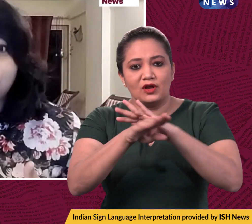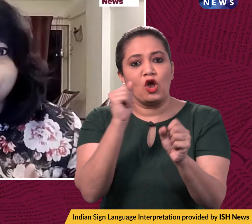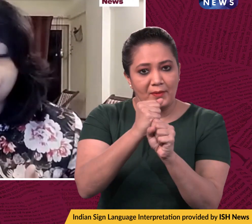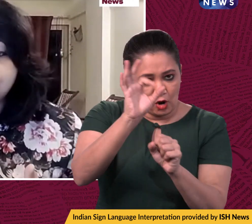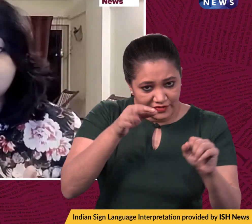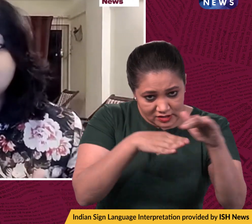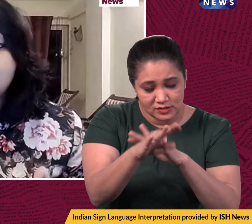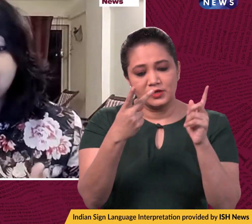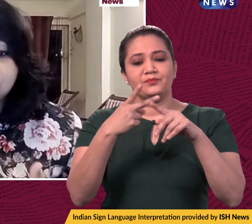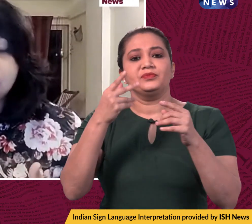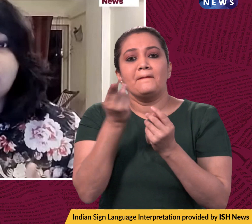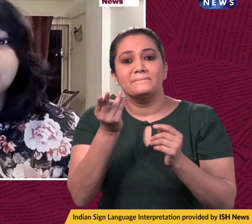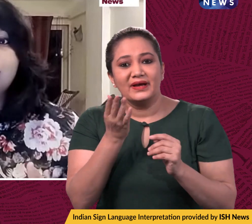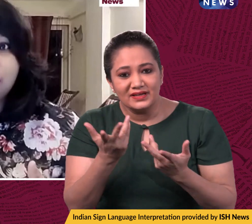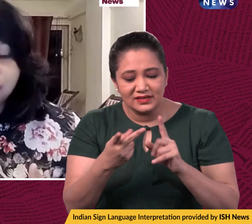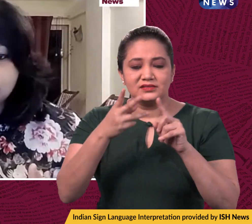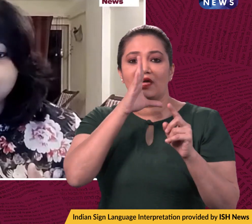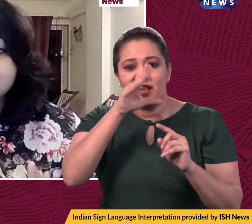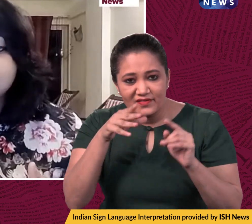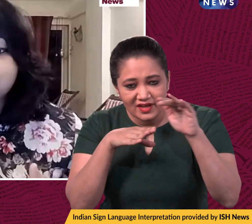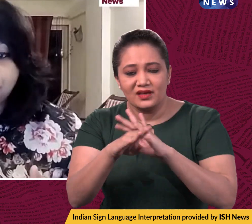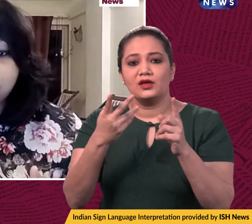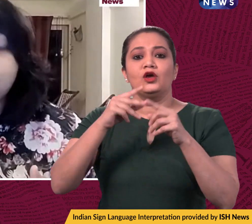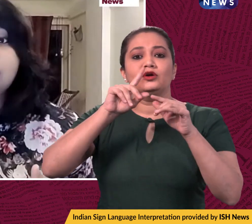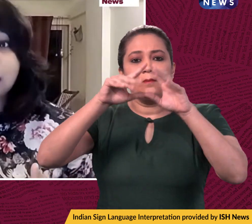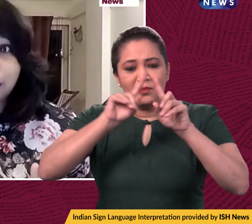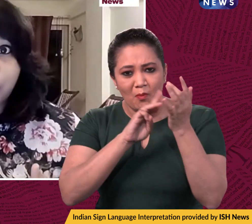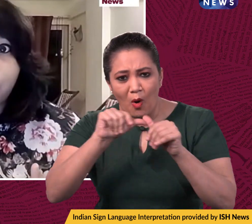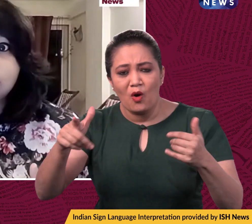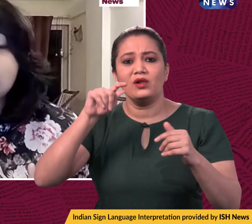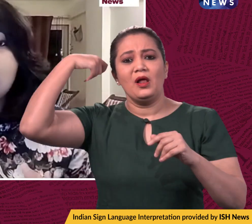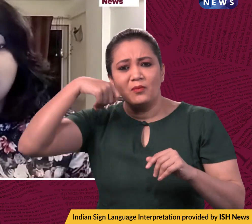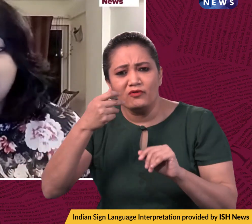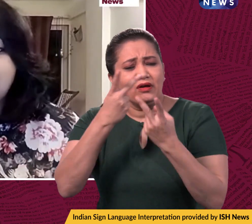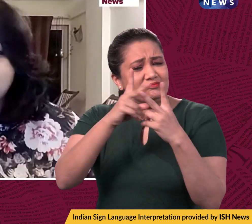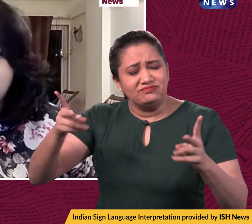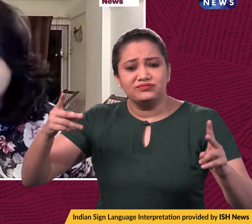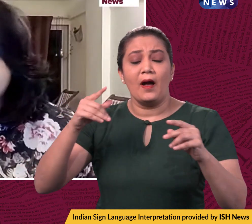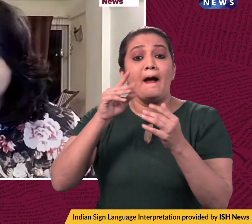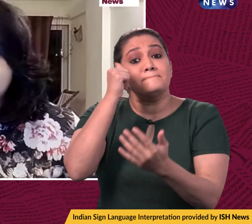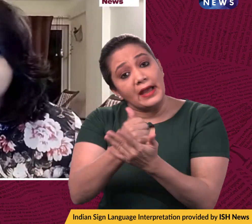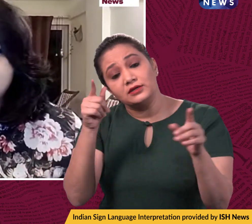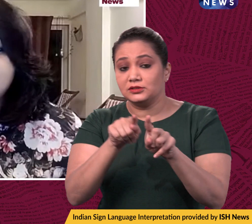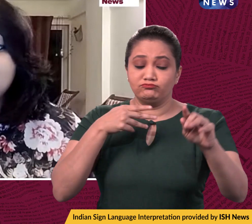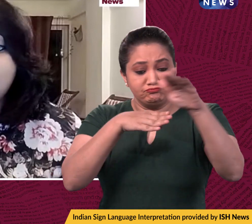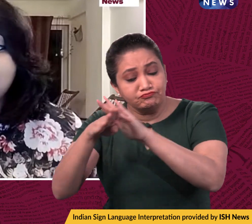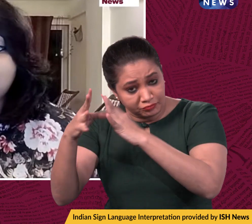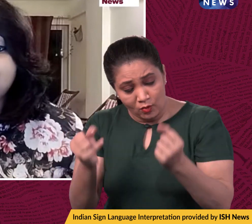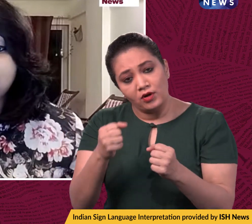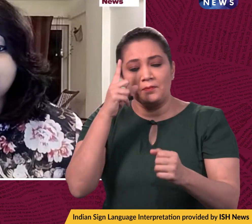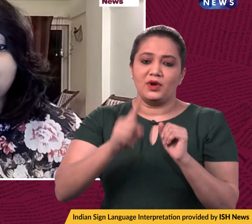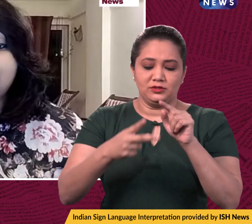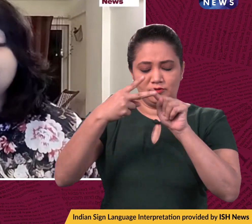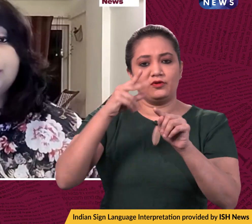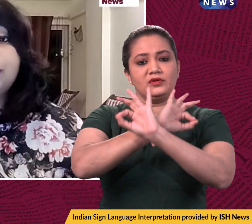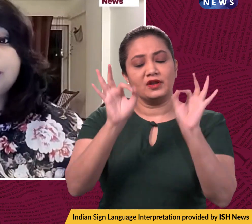in government offices, bus stands, railway stations, shopping malls, cinema halls, and banks. In the meantime, Punjab